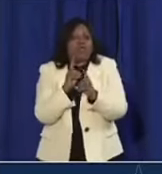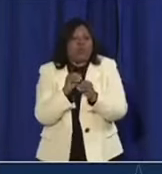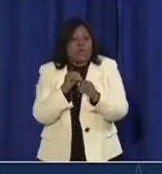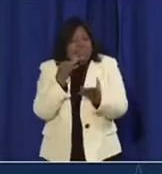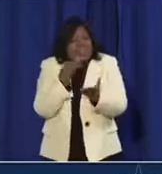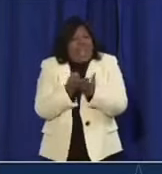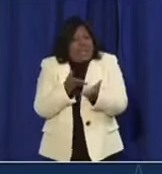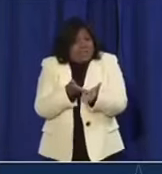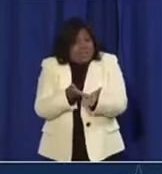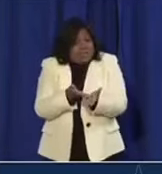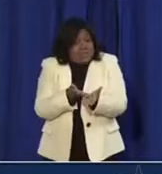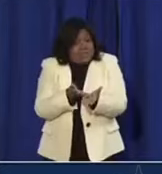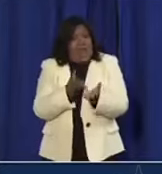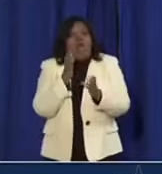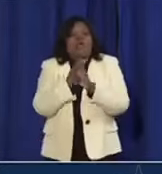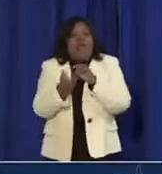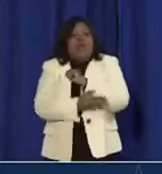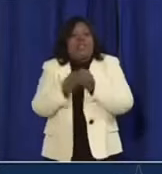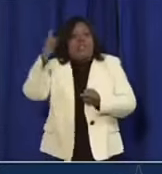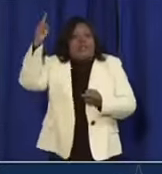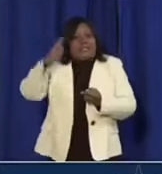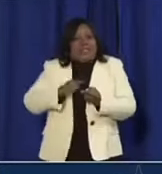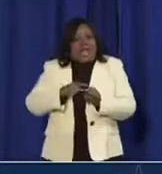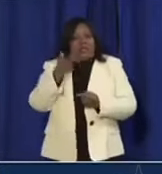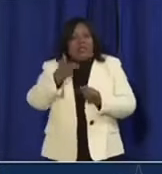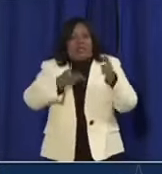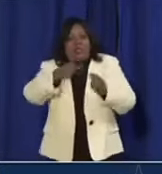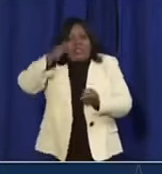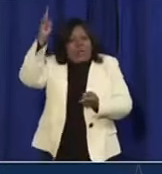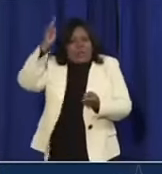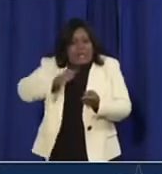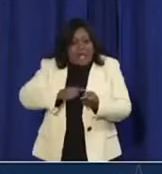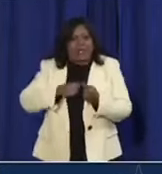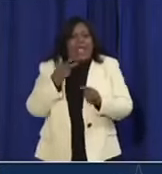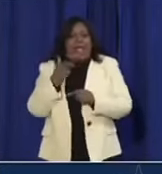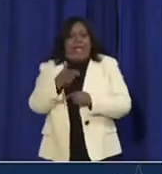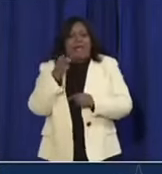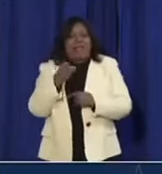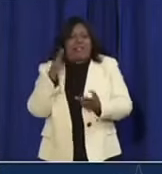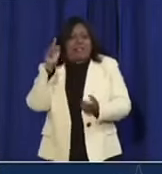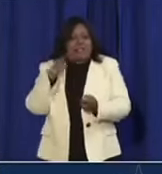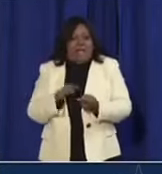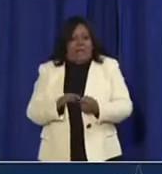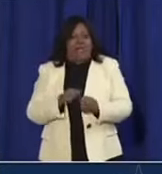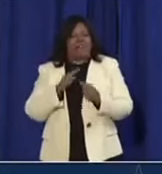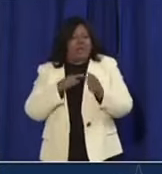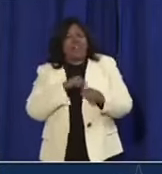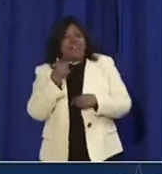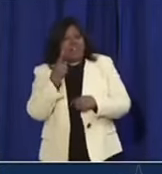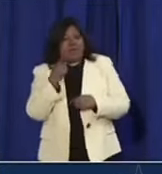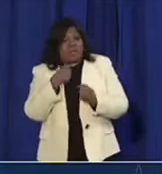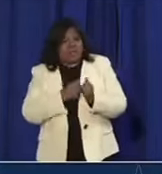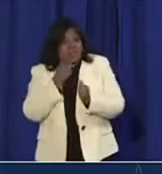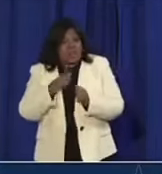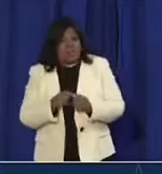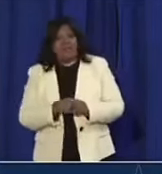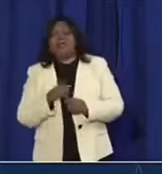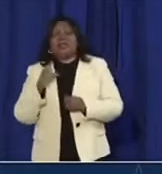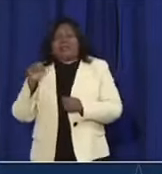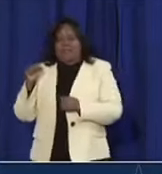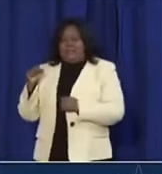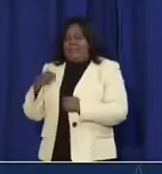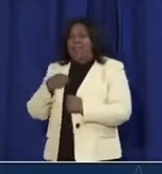fact of the matter is carjackings are down, shootings are down, and homicides are down. You have another question to follow up, sir? I do